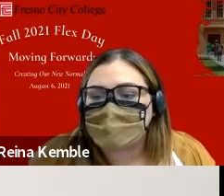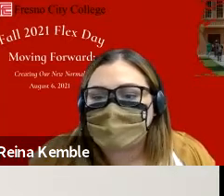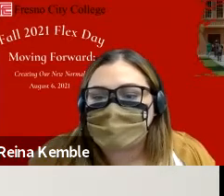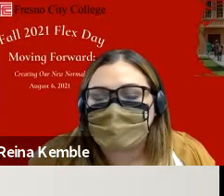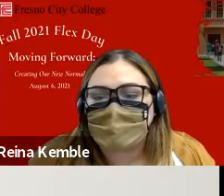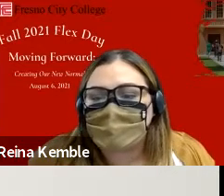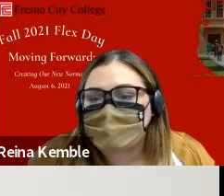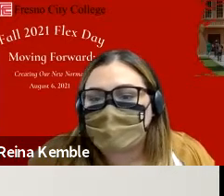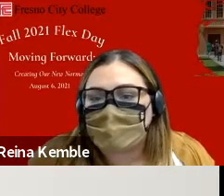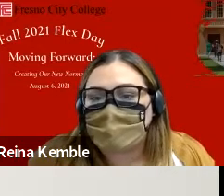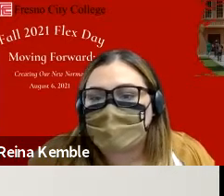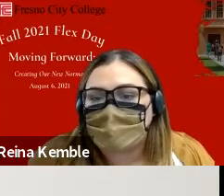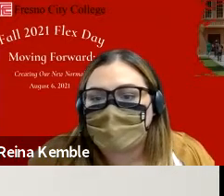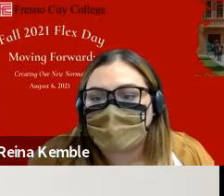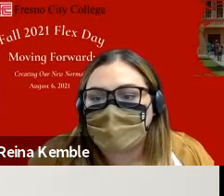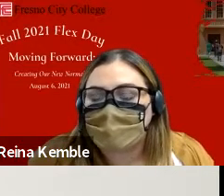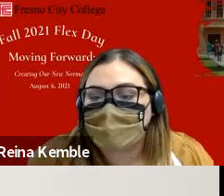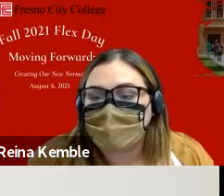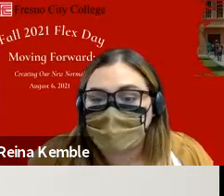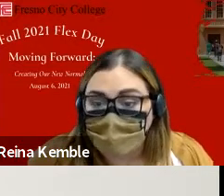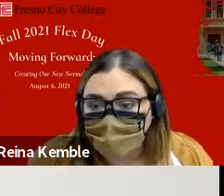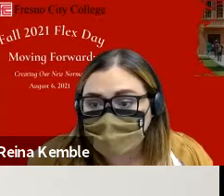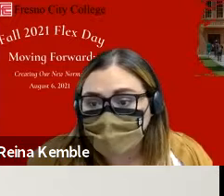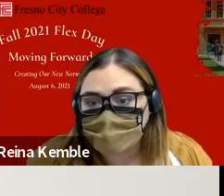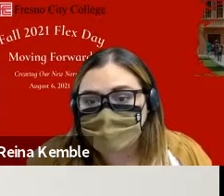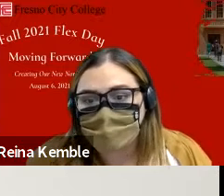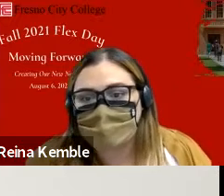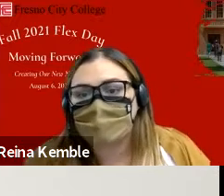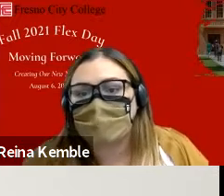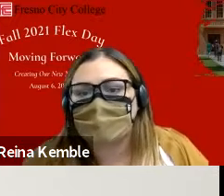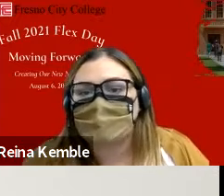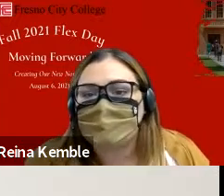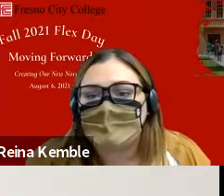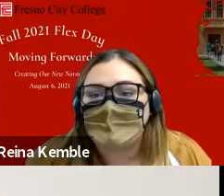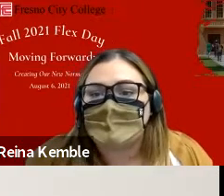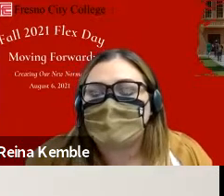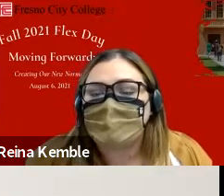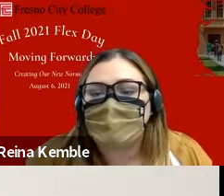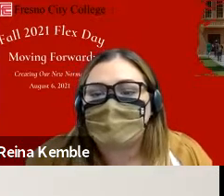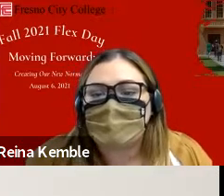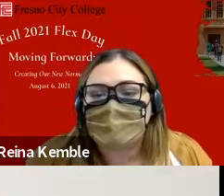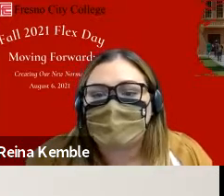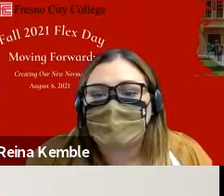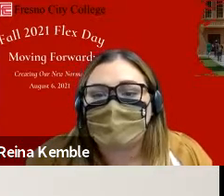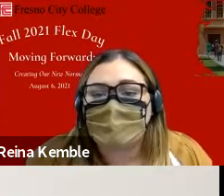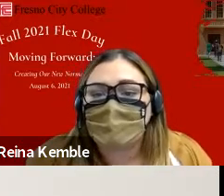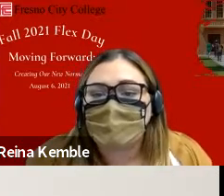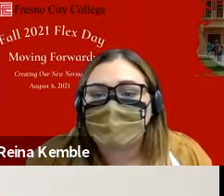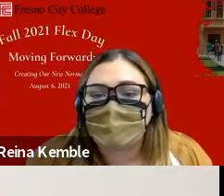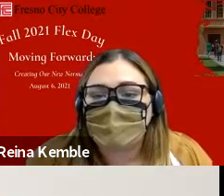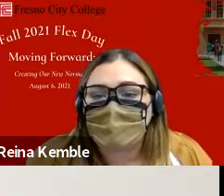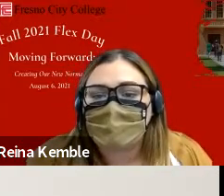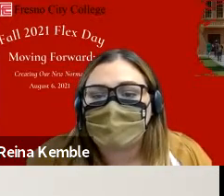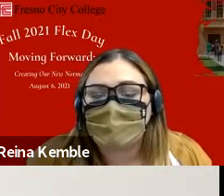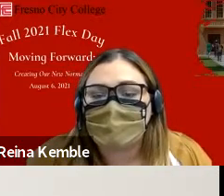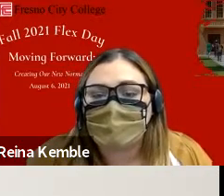Here are some examples of our enrollment forms for our new hires. The first form is our EdCare